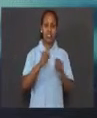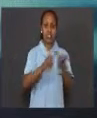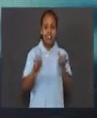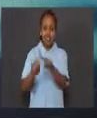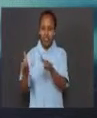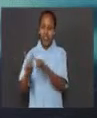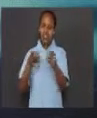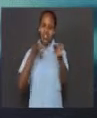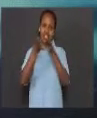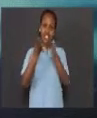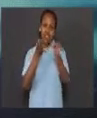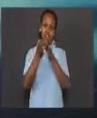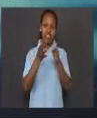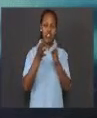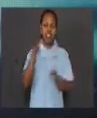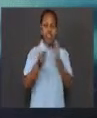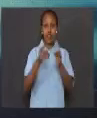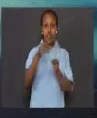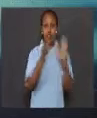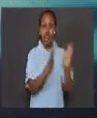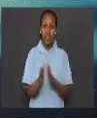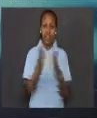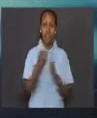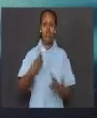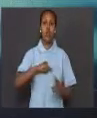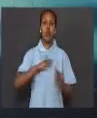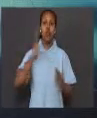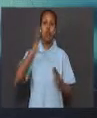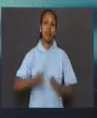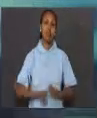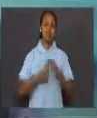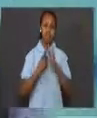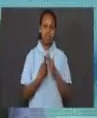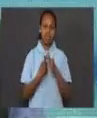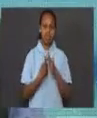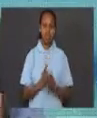scenarios. If you are ready, we will begin.